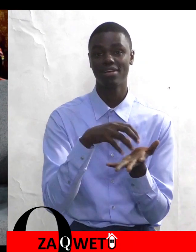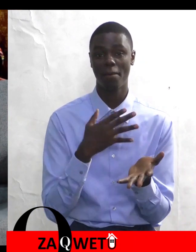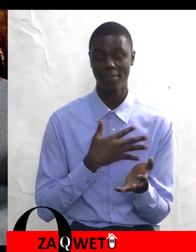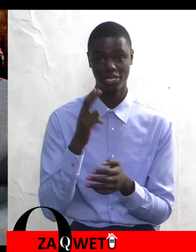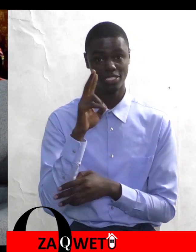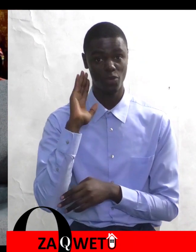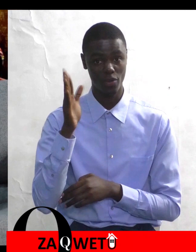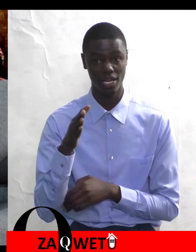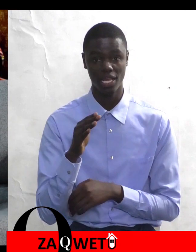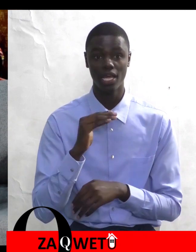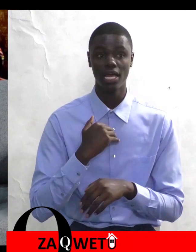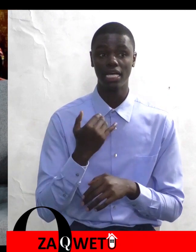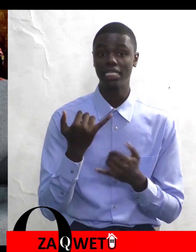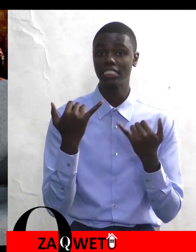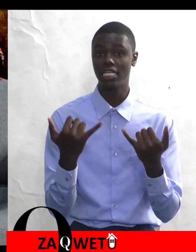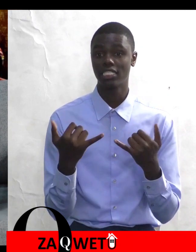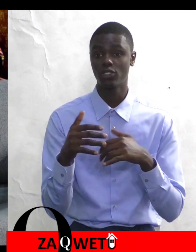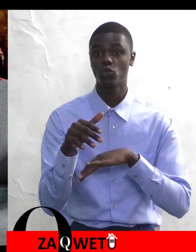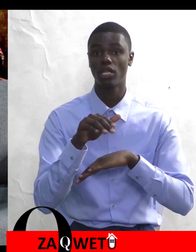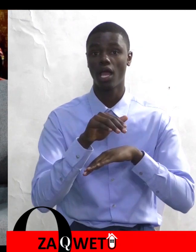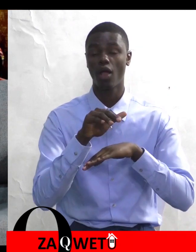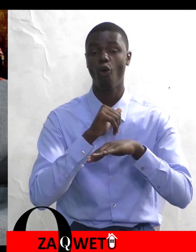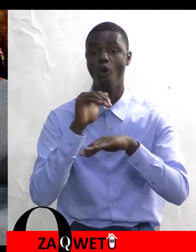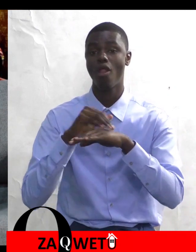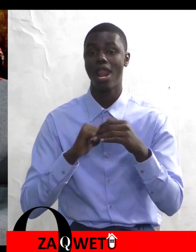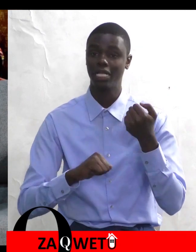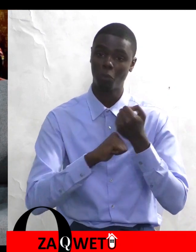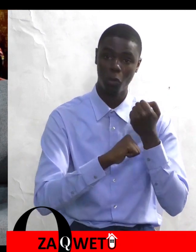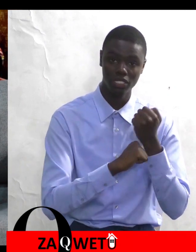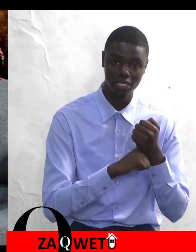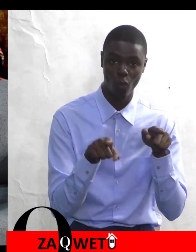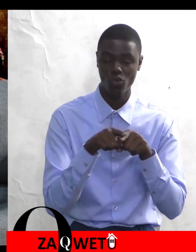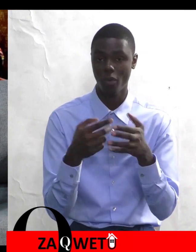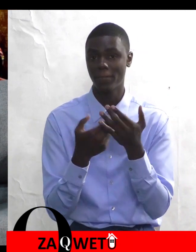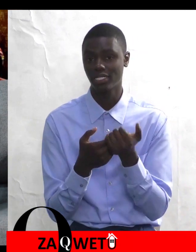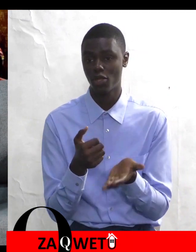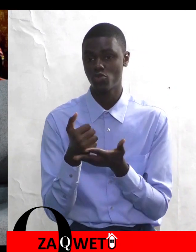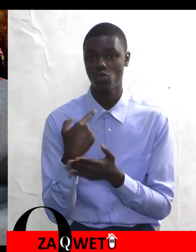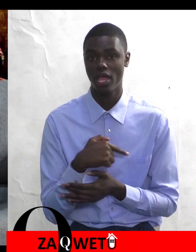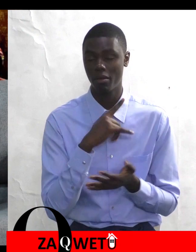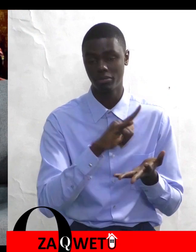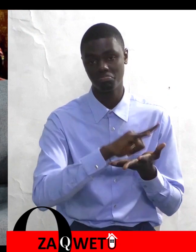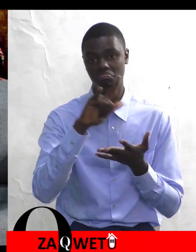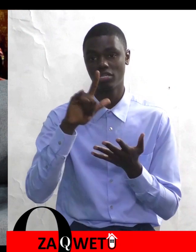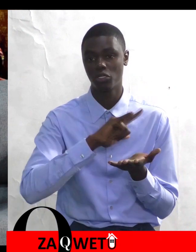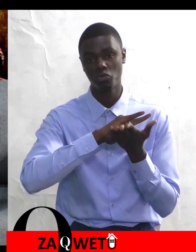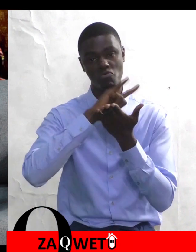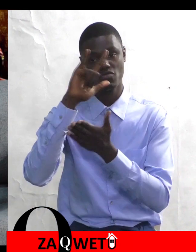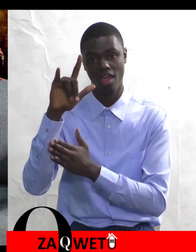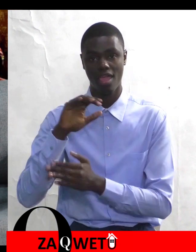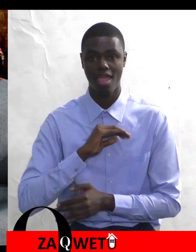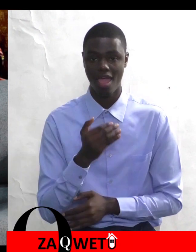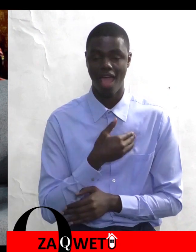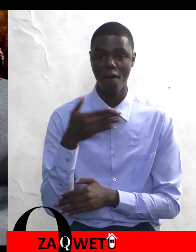So, when you go to my channel, utaona, actually we are calling out, right now we are calling out on sponsors and partners. Mm-hmm. Ndio